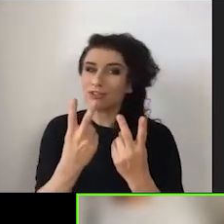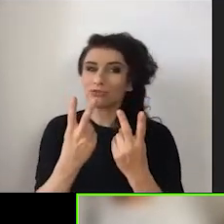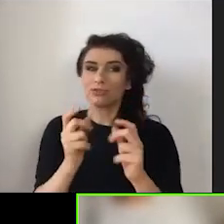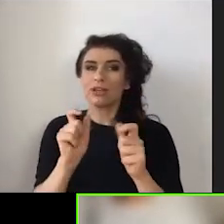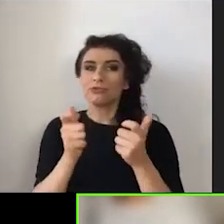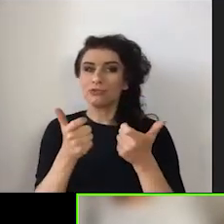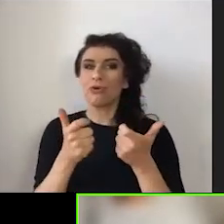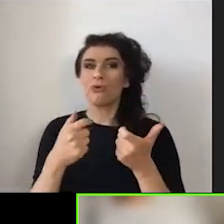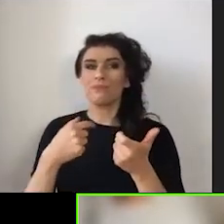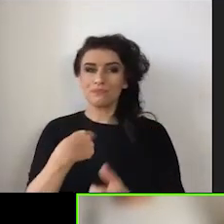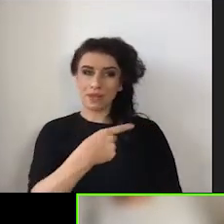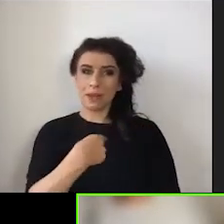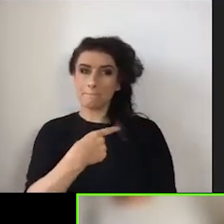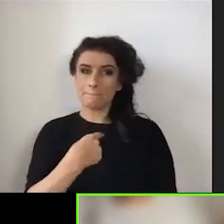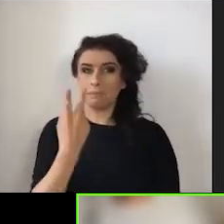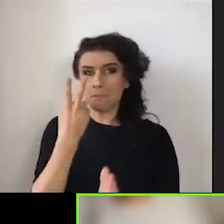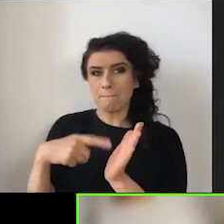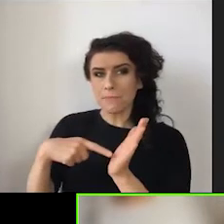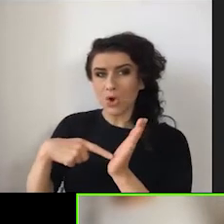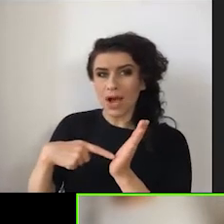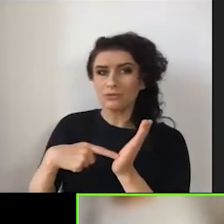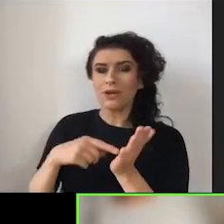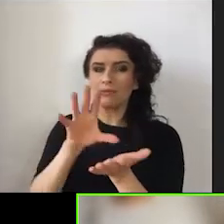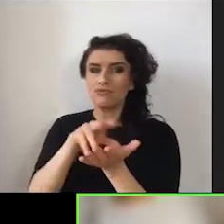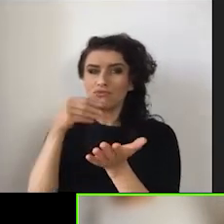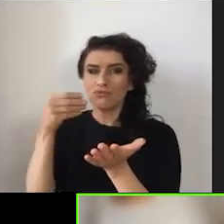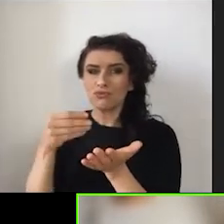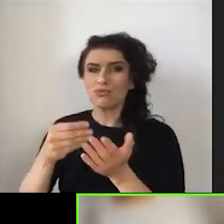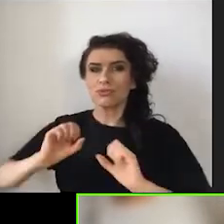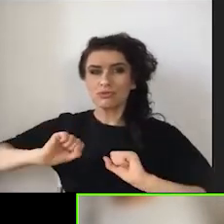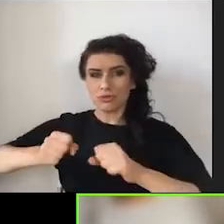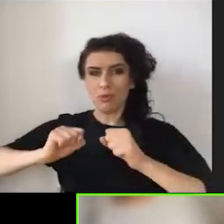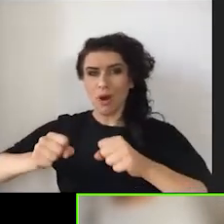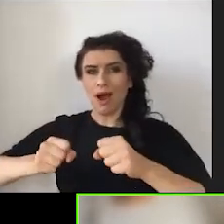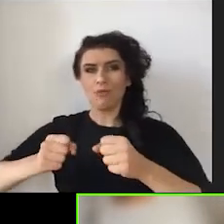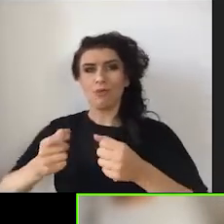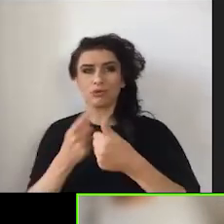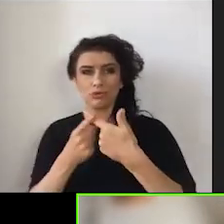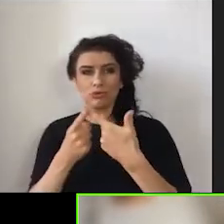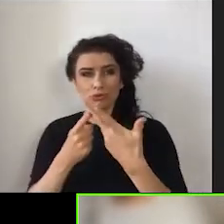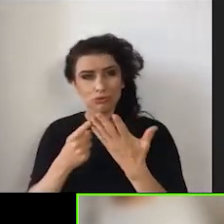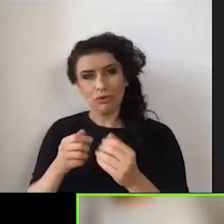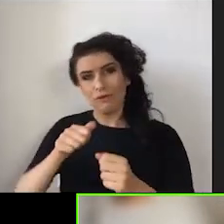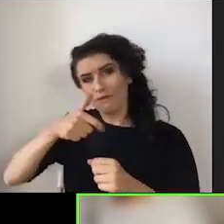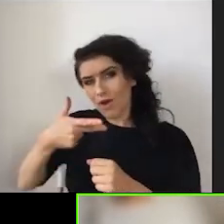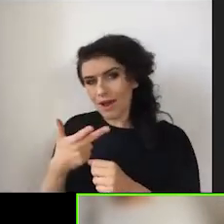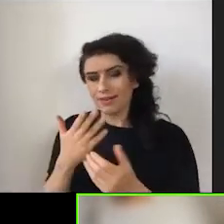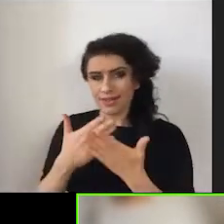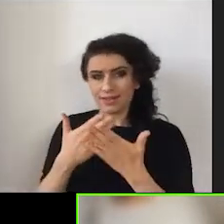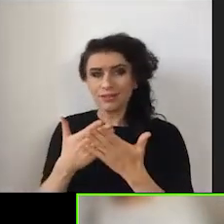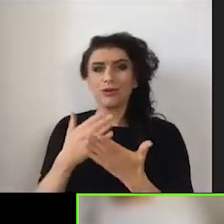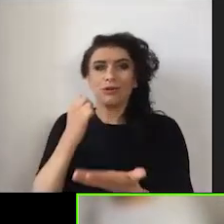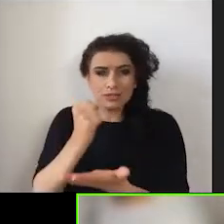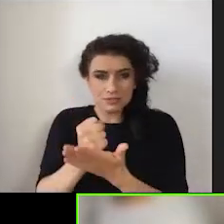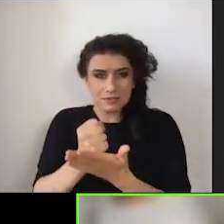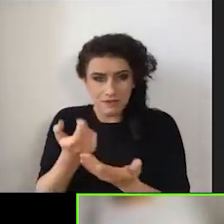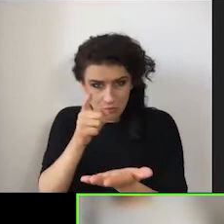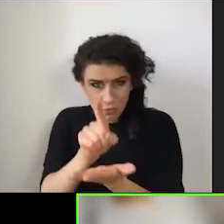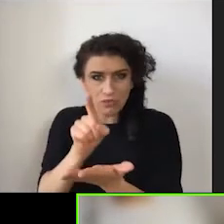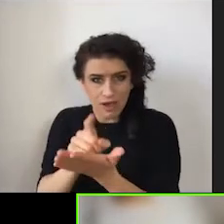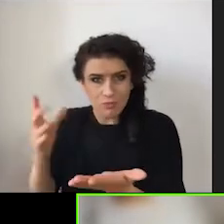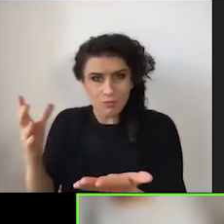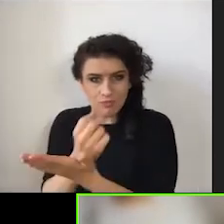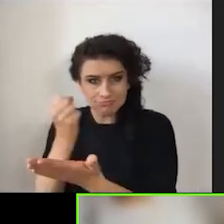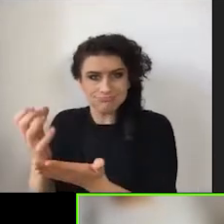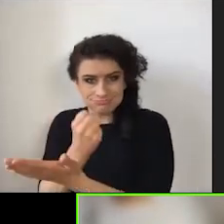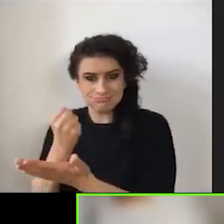also measure this with social security. Like before, they were not part of the social security. I don't know how is this in Poland,